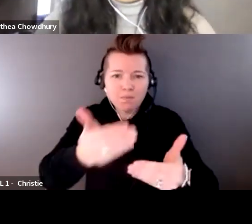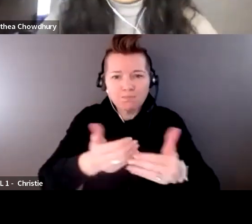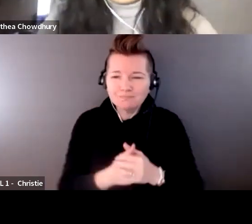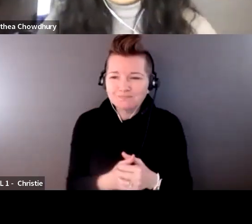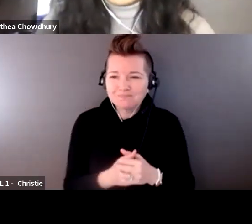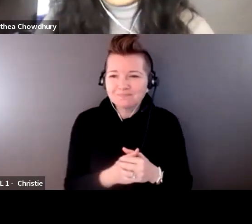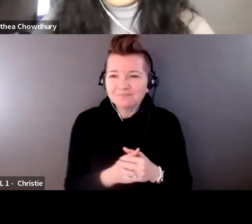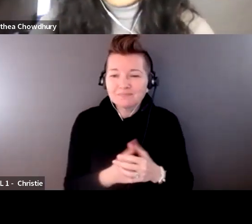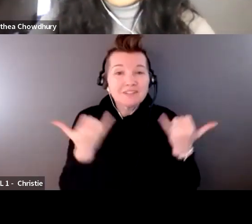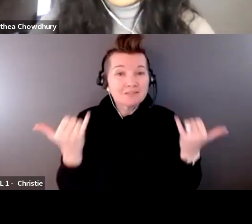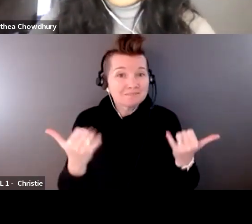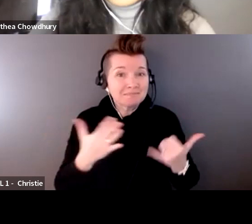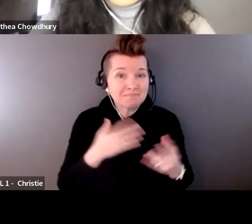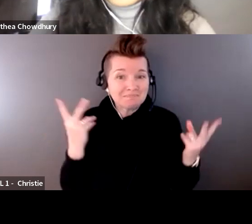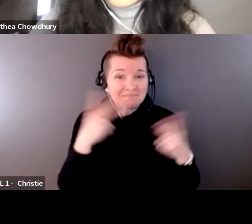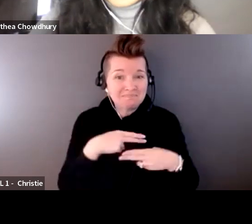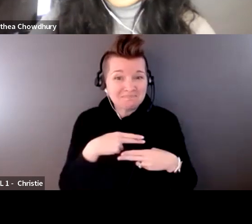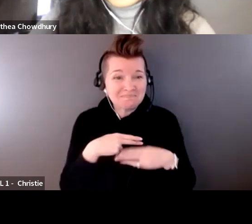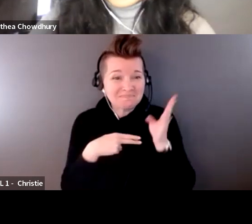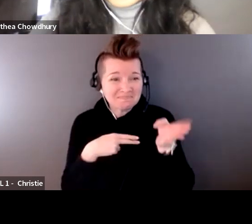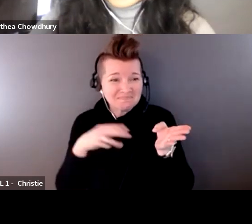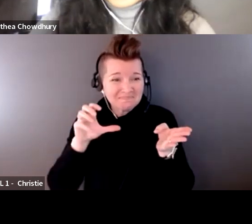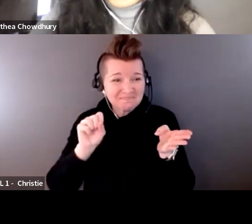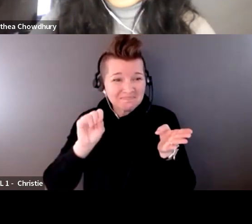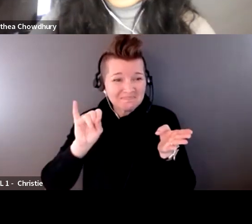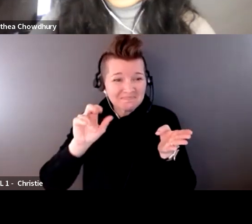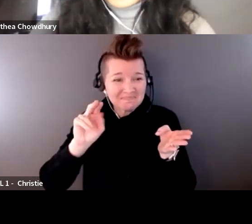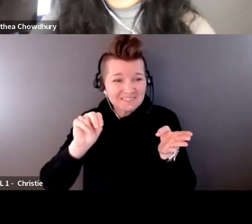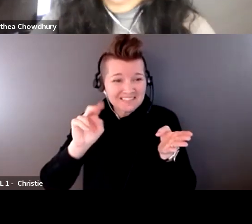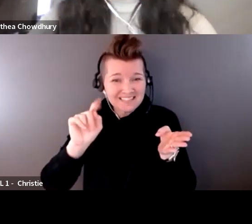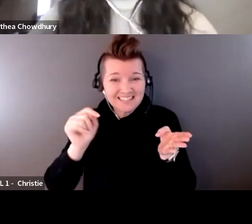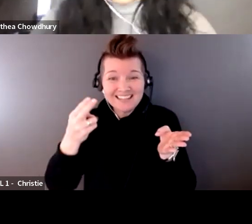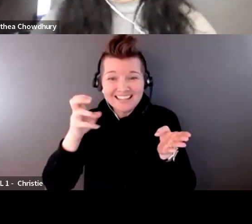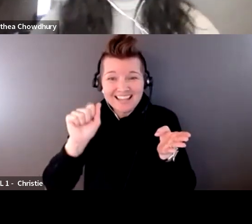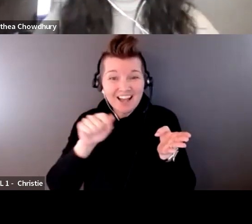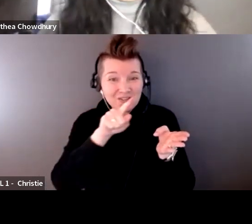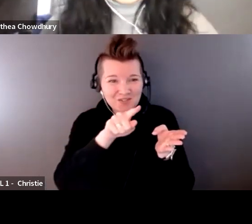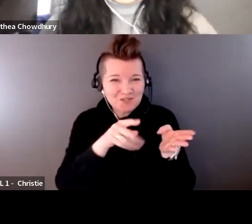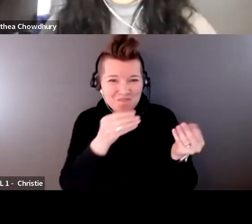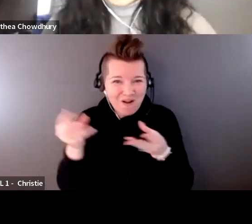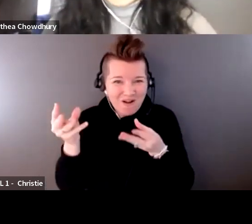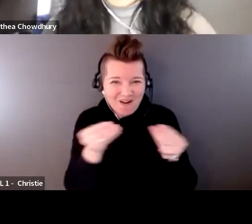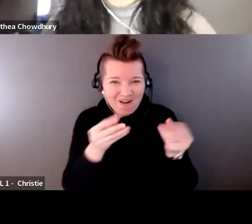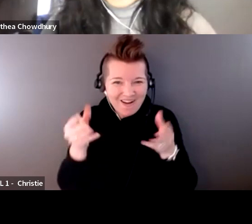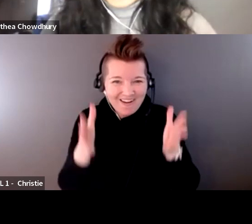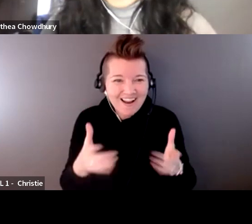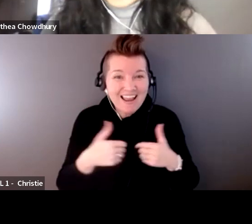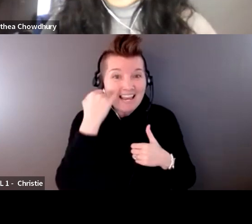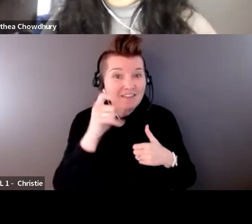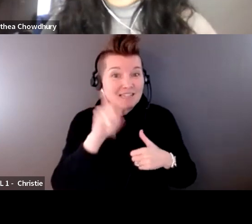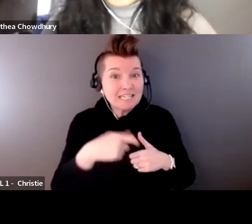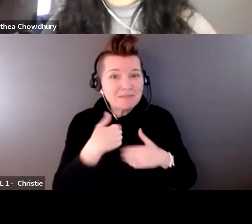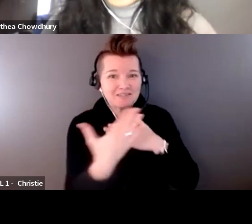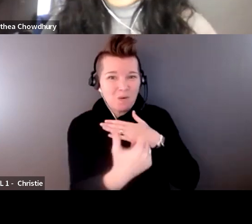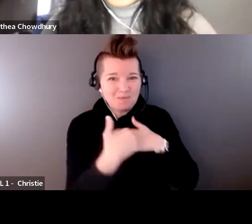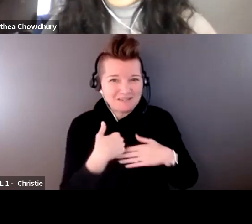any more time. Sinthea, I know you're moderating this panel. I'm in the background. Give me a shout whenever you need me, if you need me. Thank you